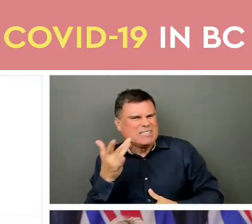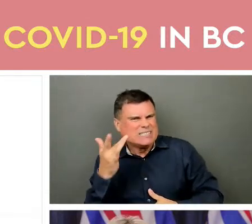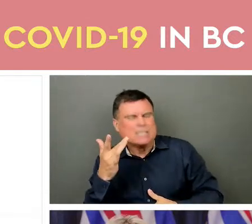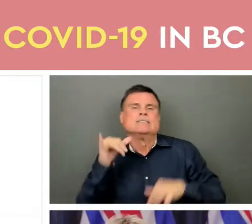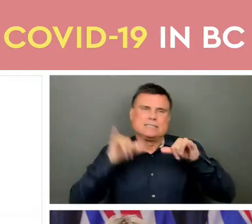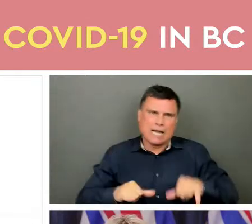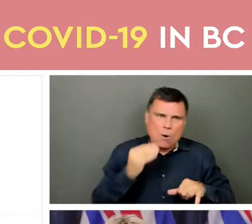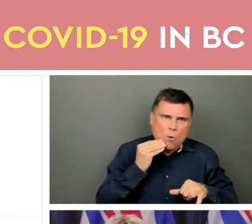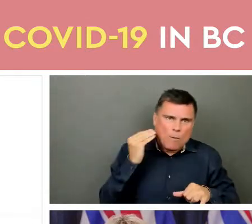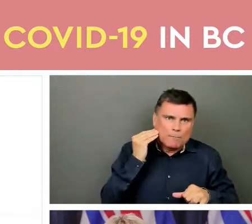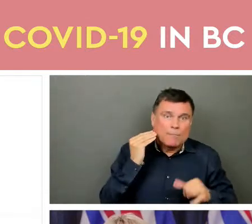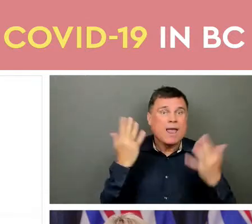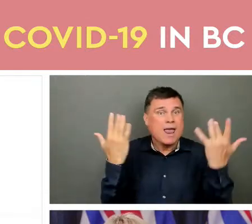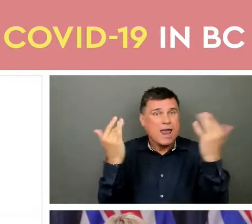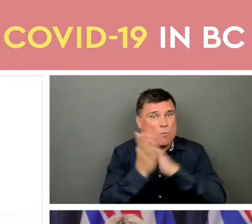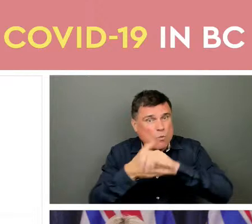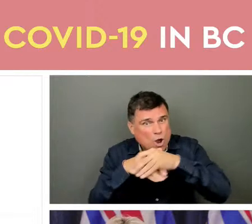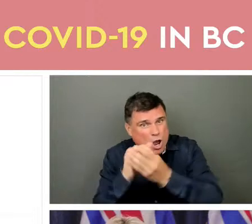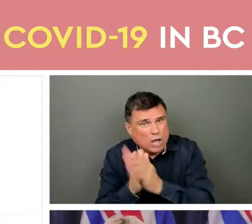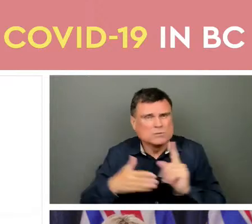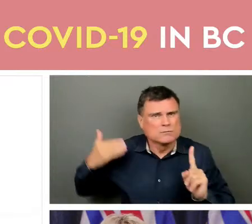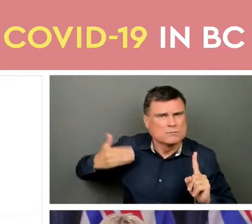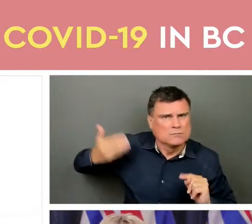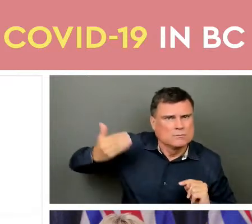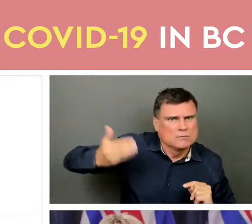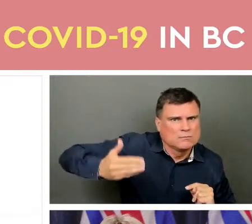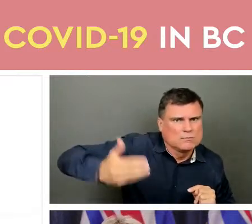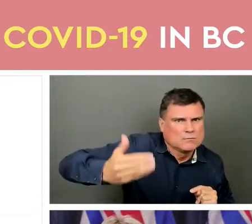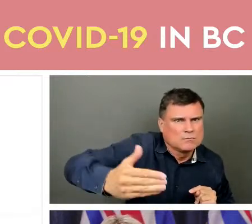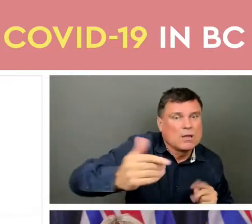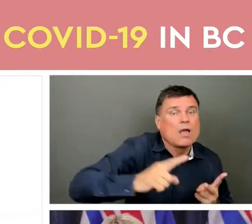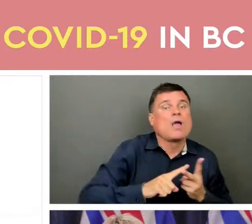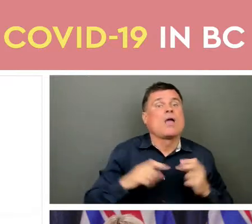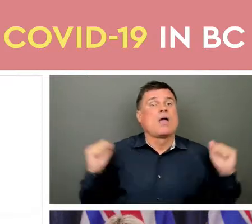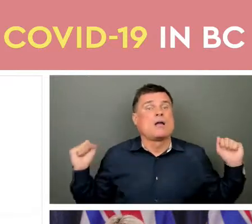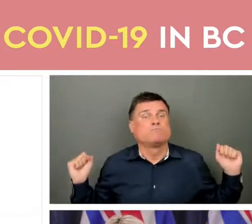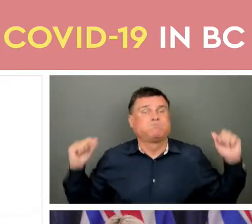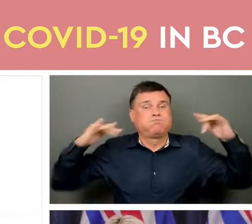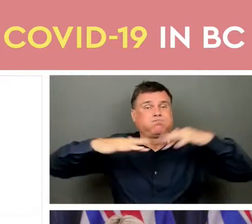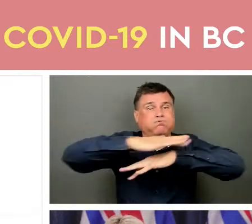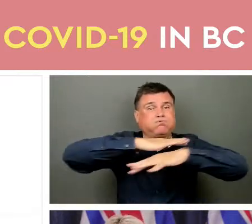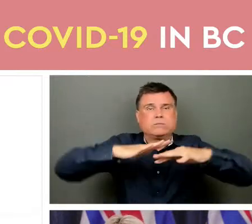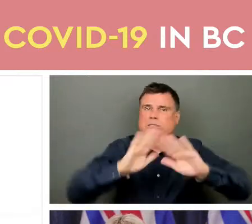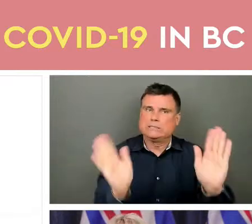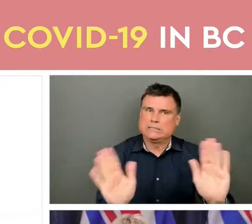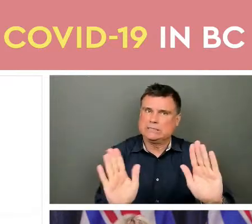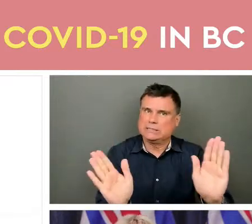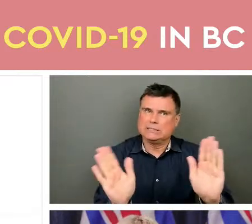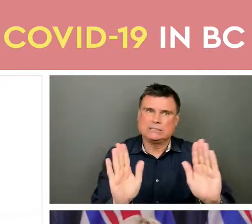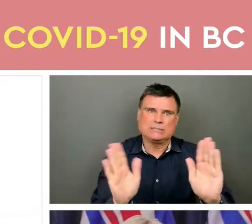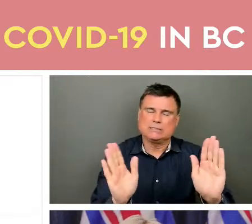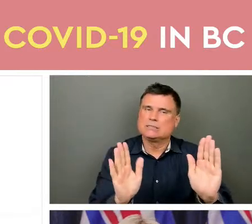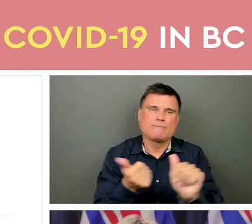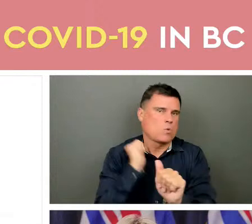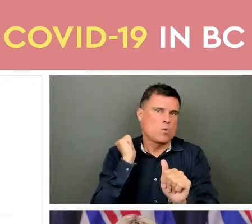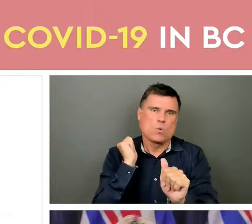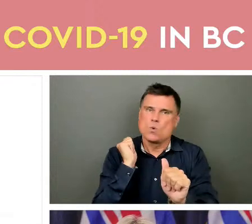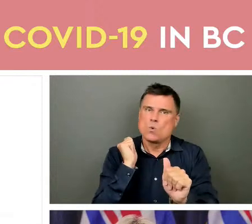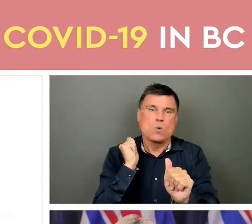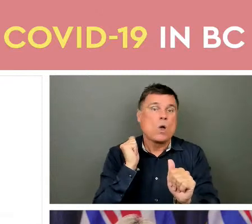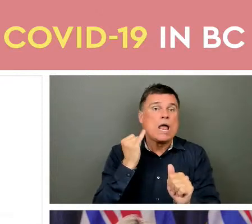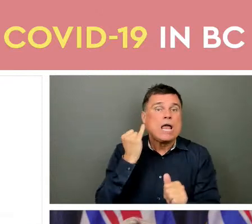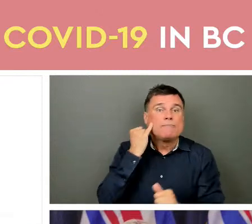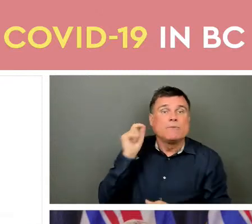cleaning our hands regularly, avoiding large crowds, particularly with unvaccinated people, because we know it can spread